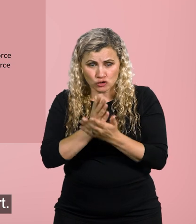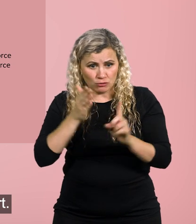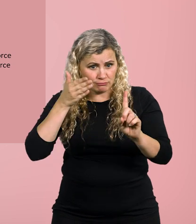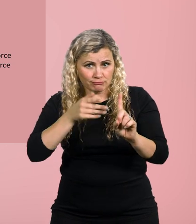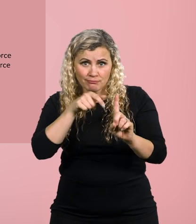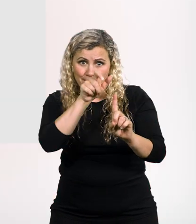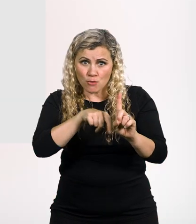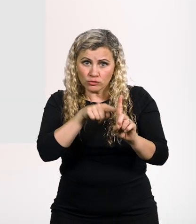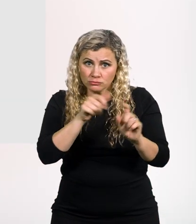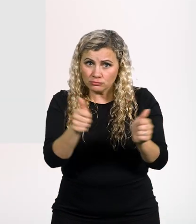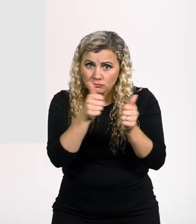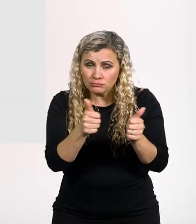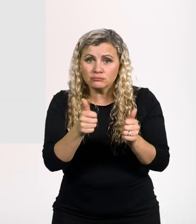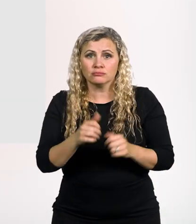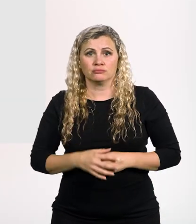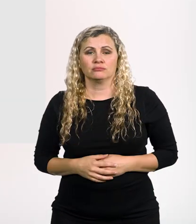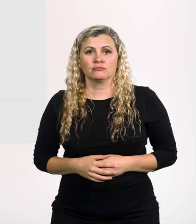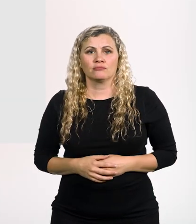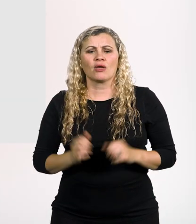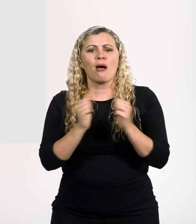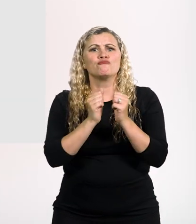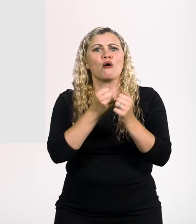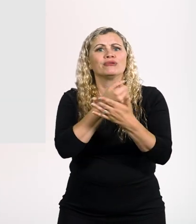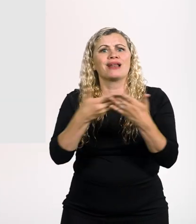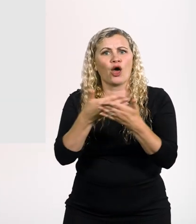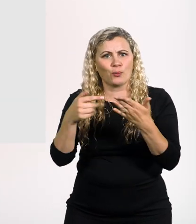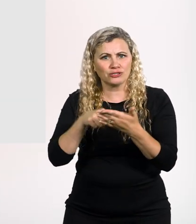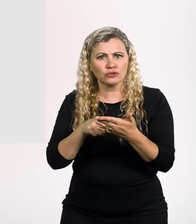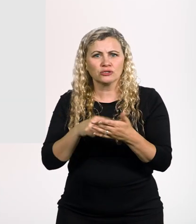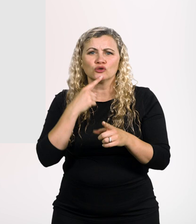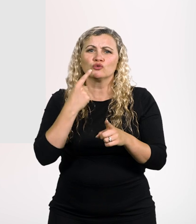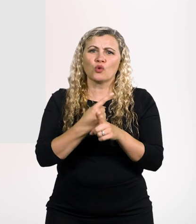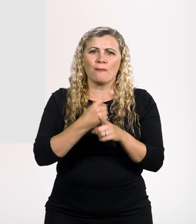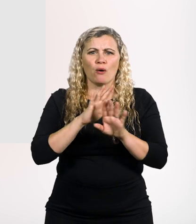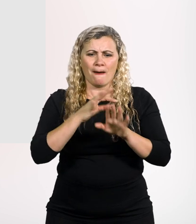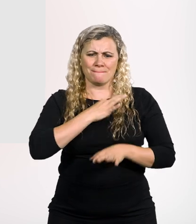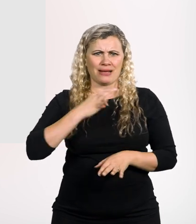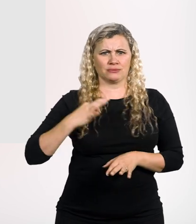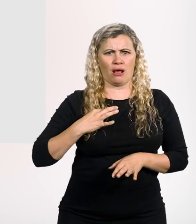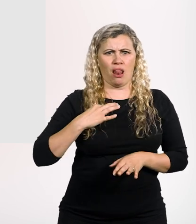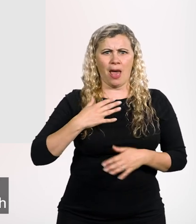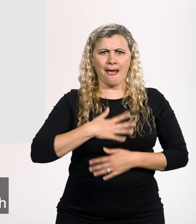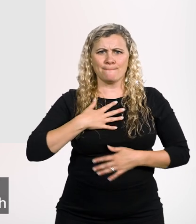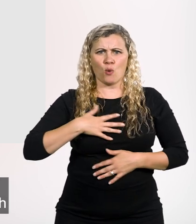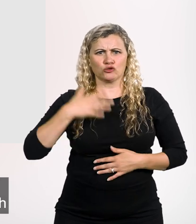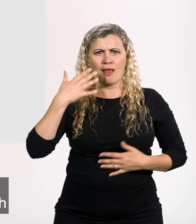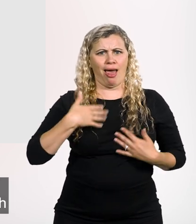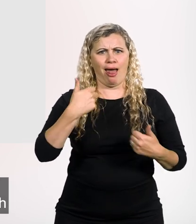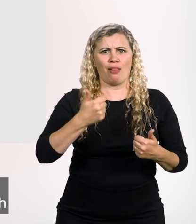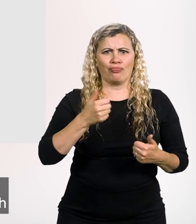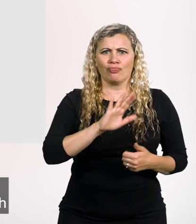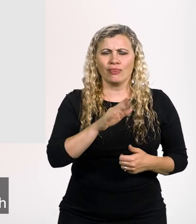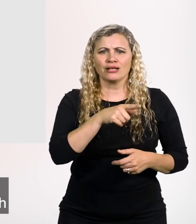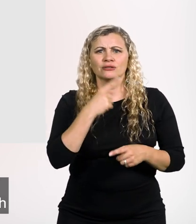support appropriate language this is about to not medicalizing emotional health we need